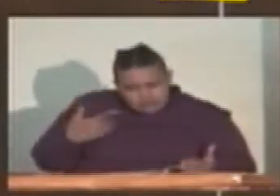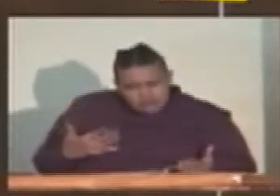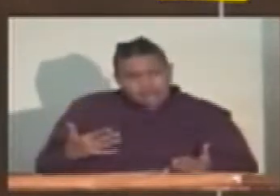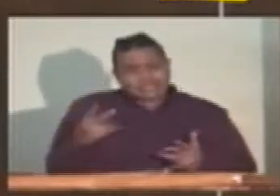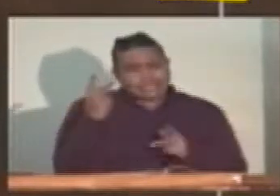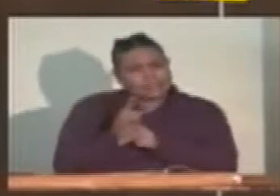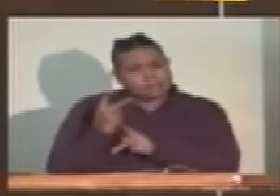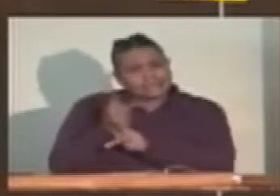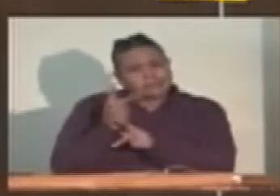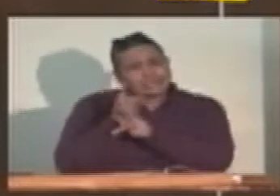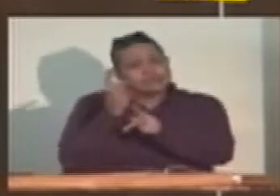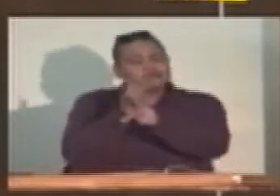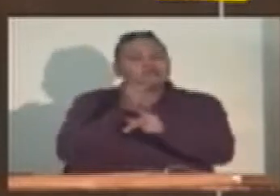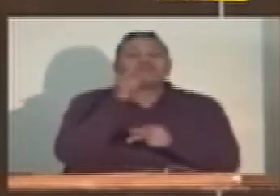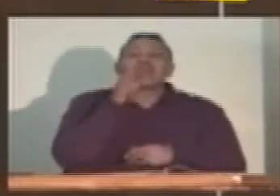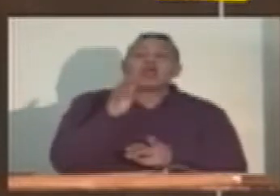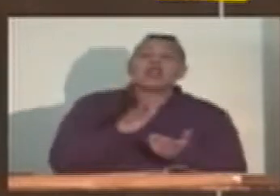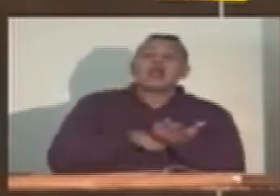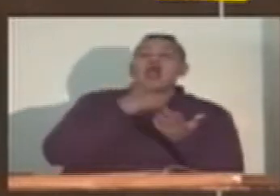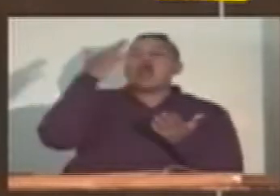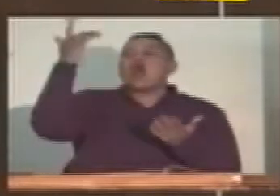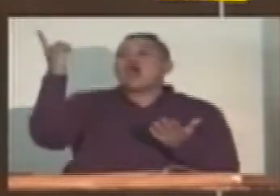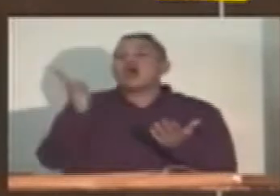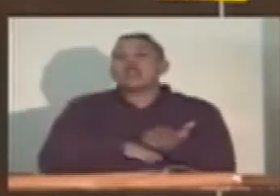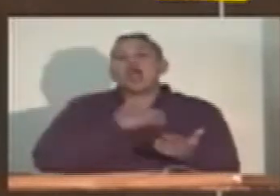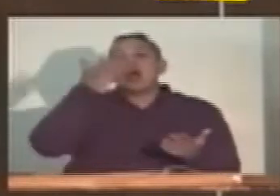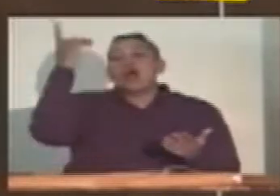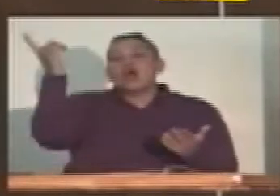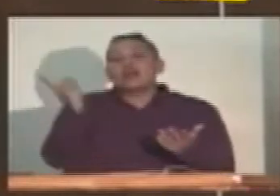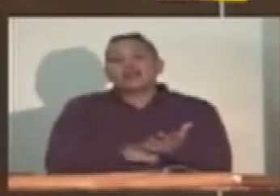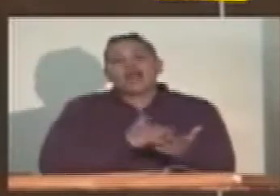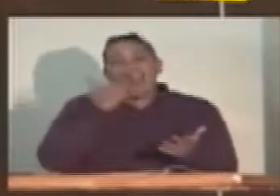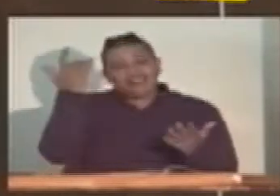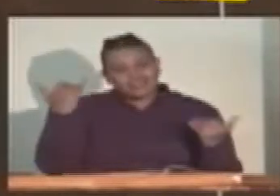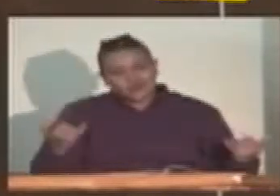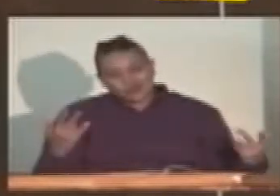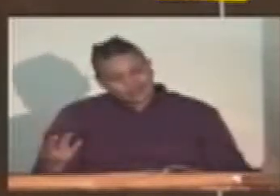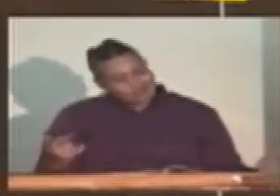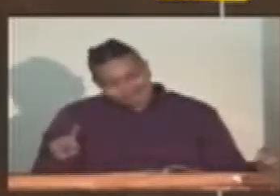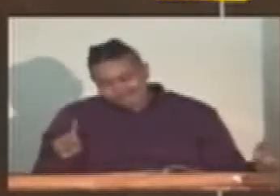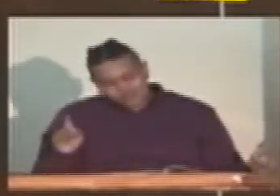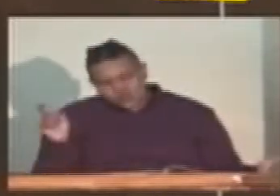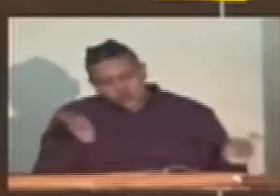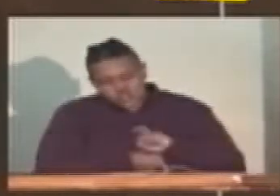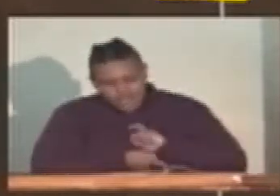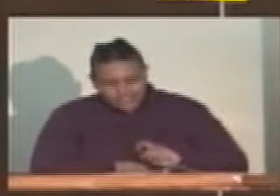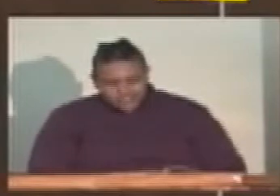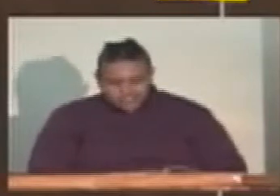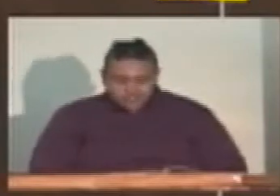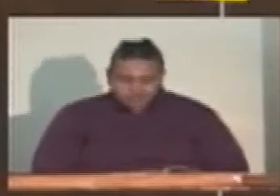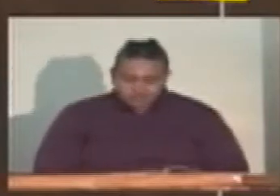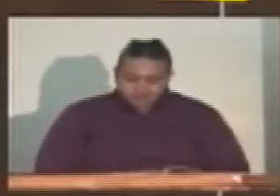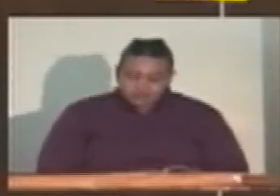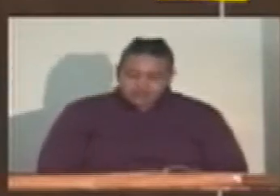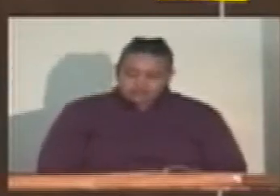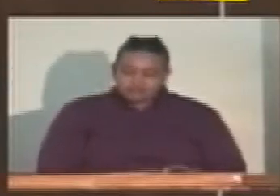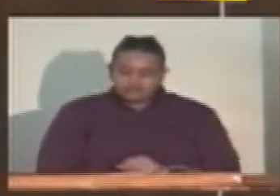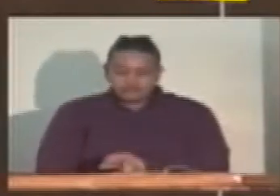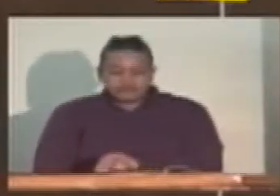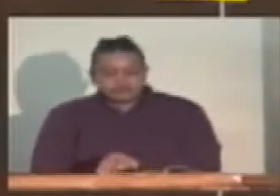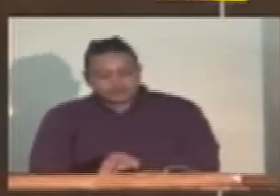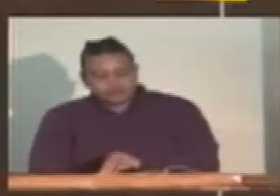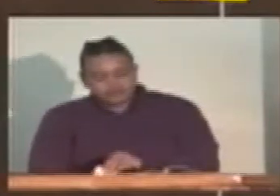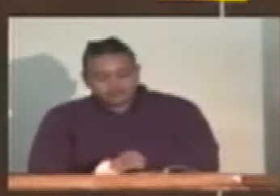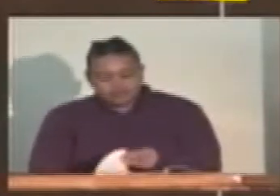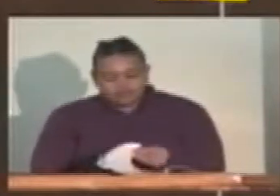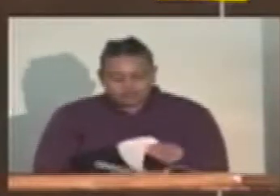continuous and not the ad hoc manner which now prevails. In summary, Mr. Speaker, there is